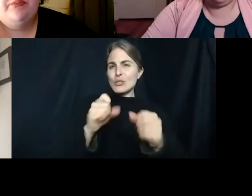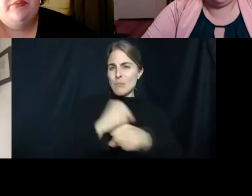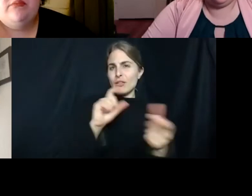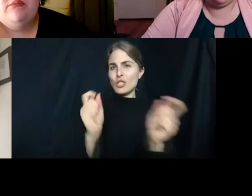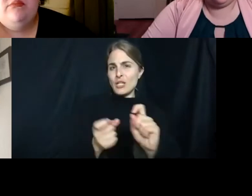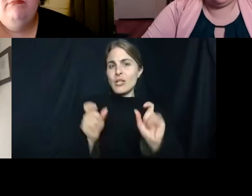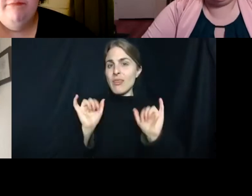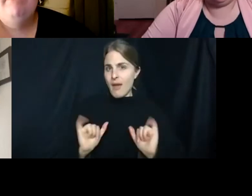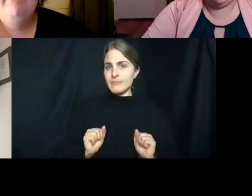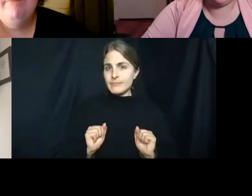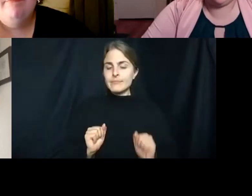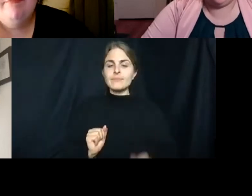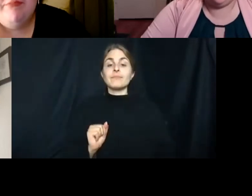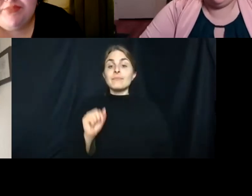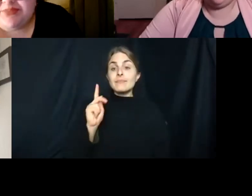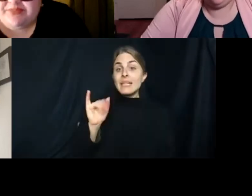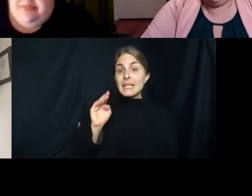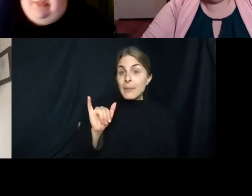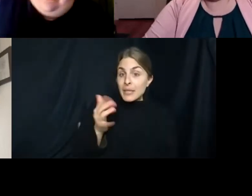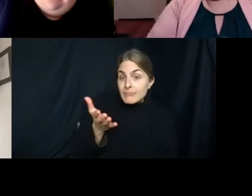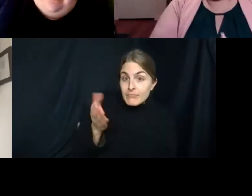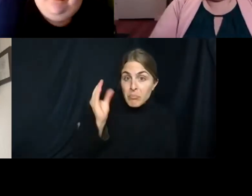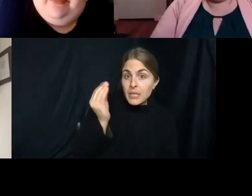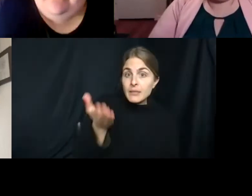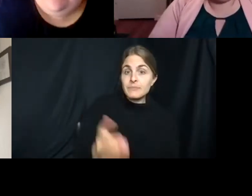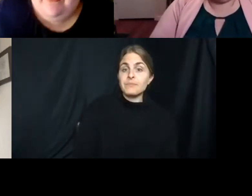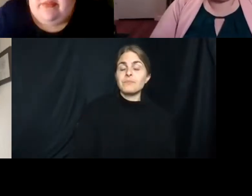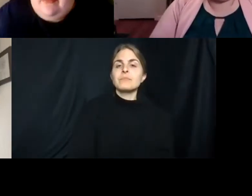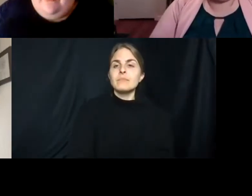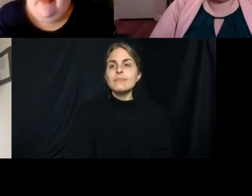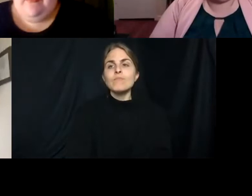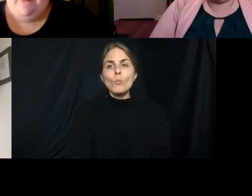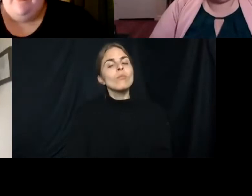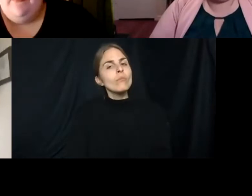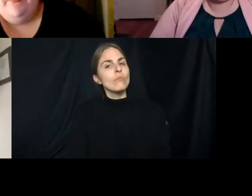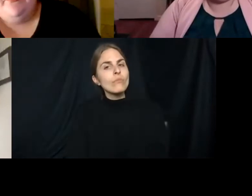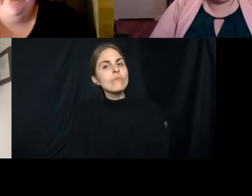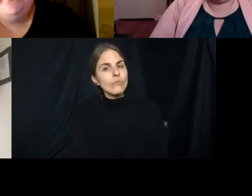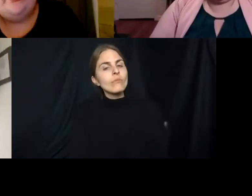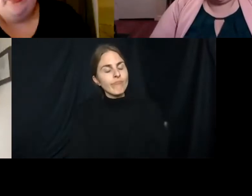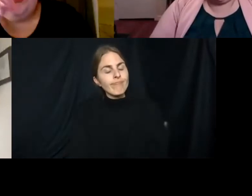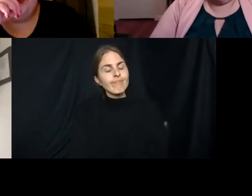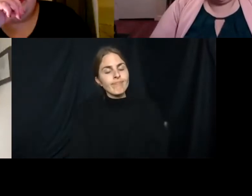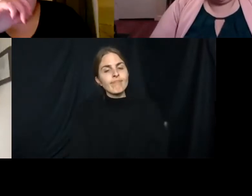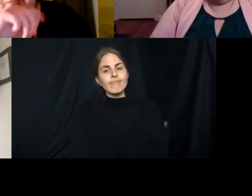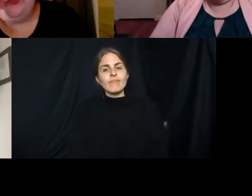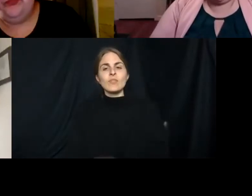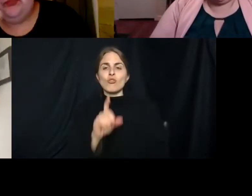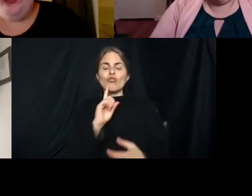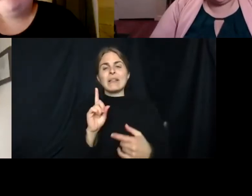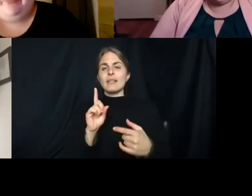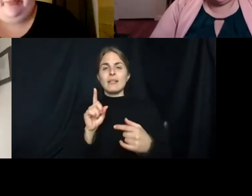you. Kimmie, wanna weigh in on this? Yeah, I feel like it kind of goes back to my other point of just how infantilizing those